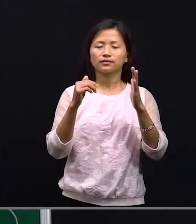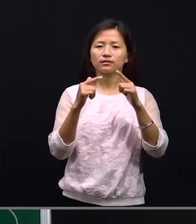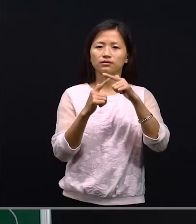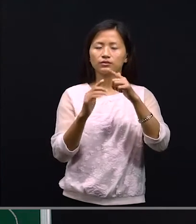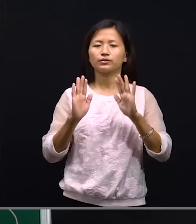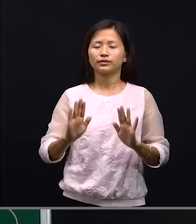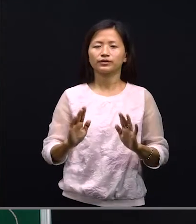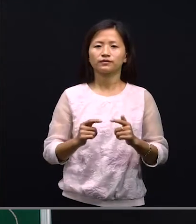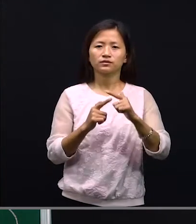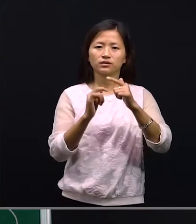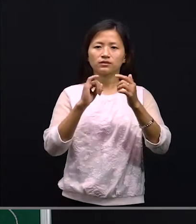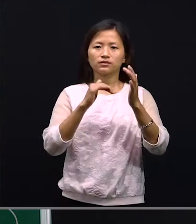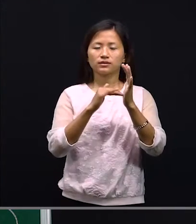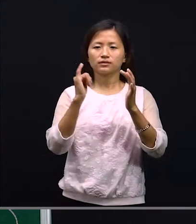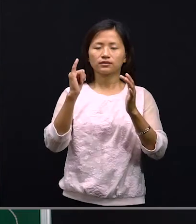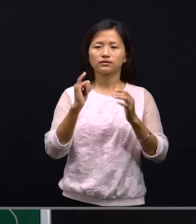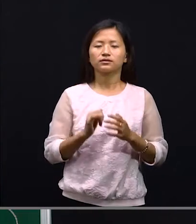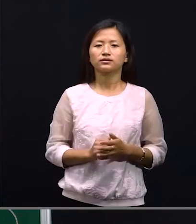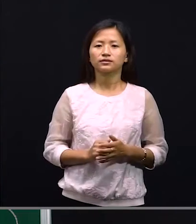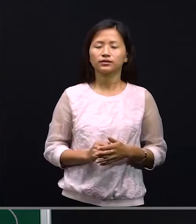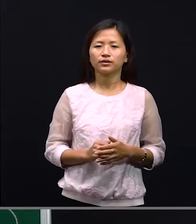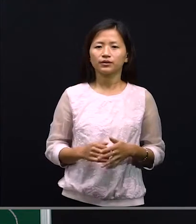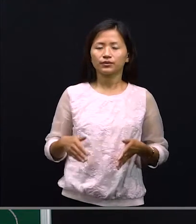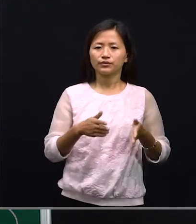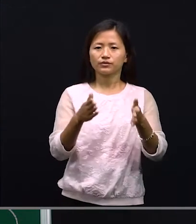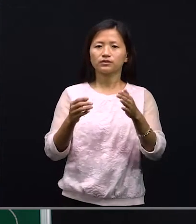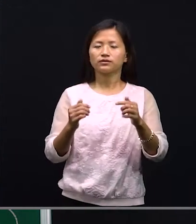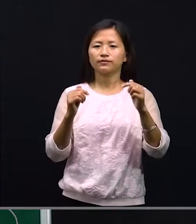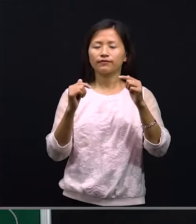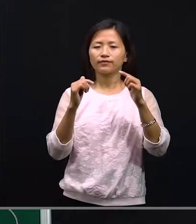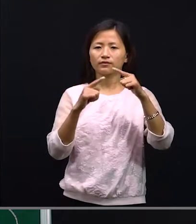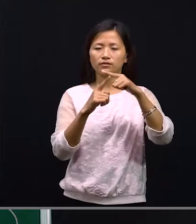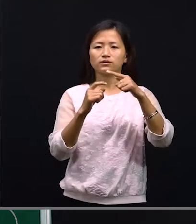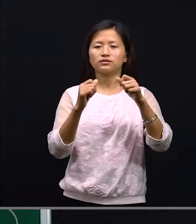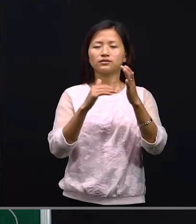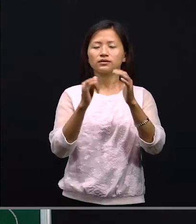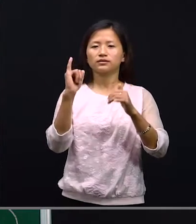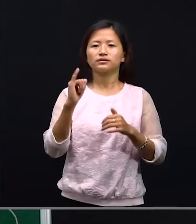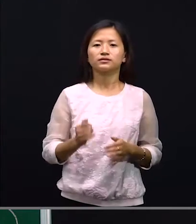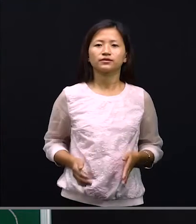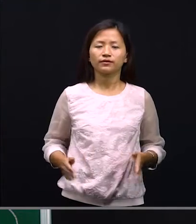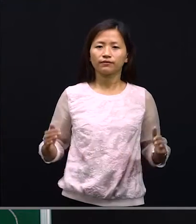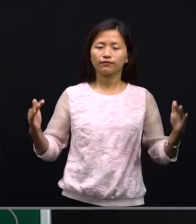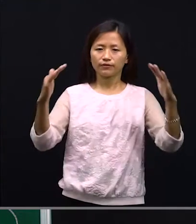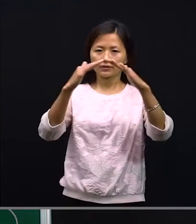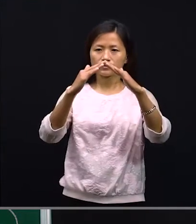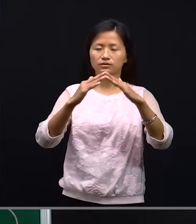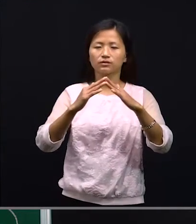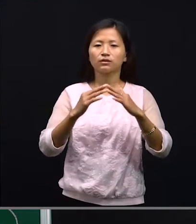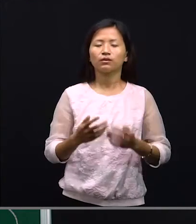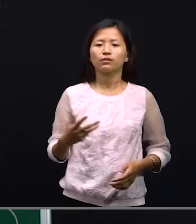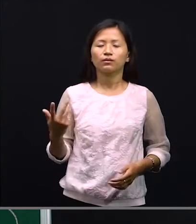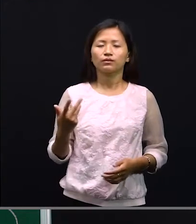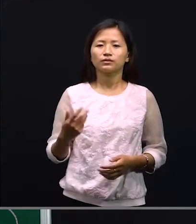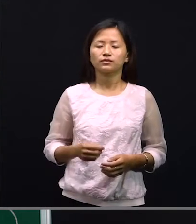right? Now this Tiru and the Tizit valleys are known as the wettest place in Nagaland. Why?